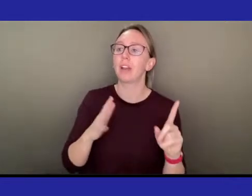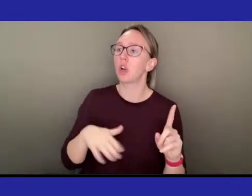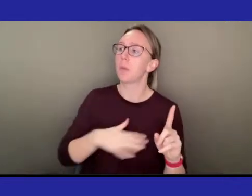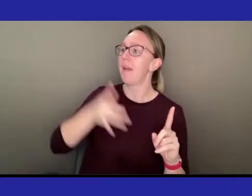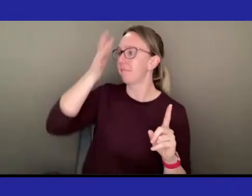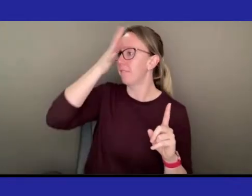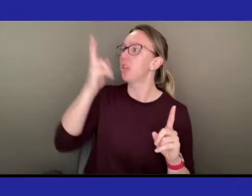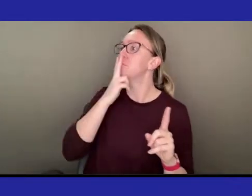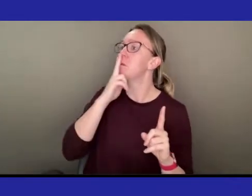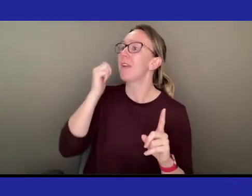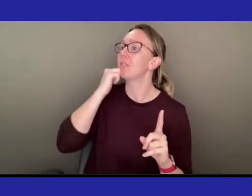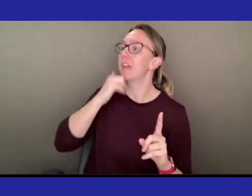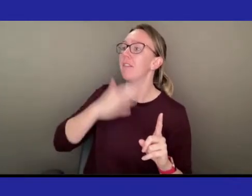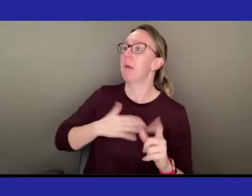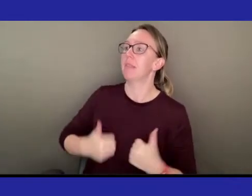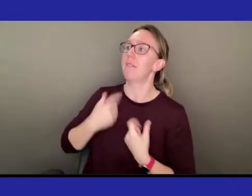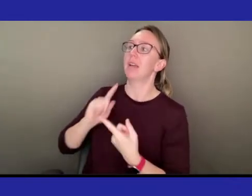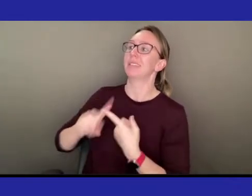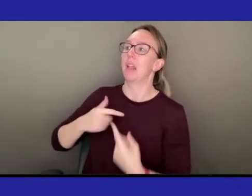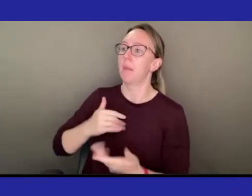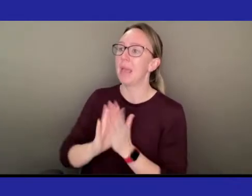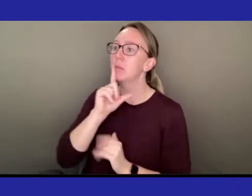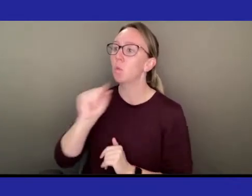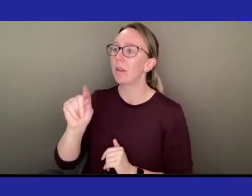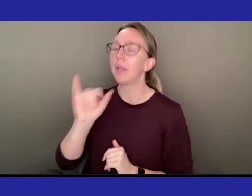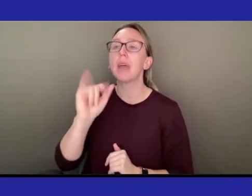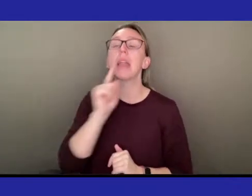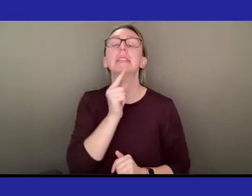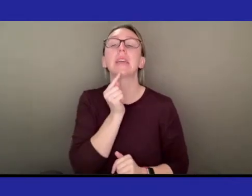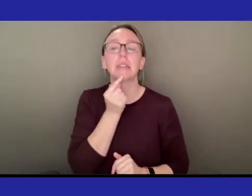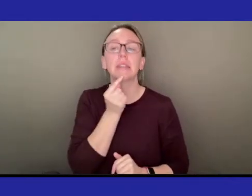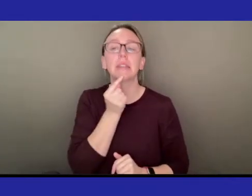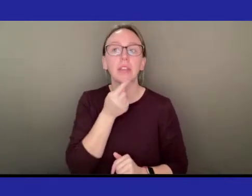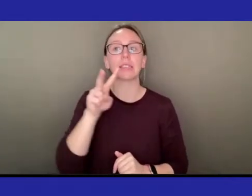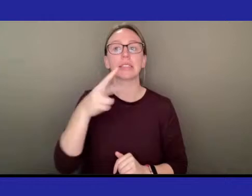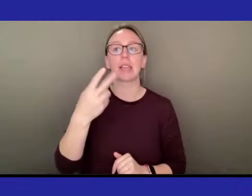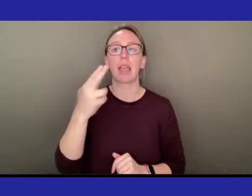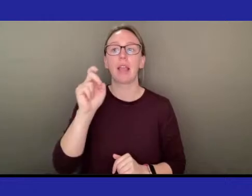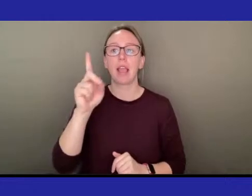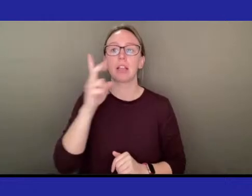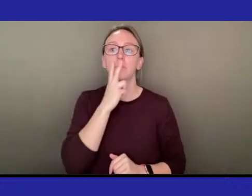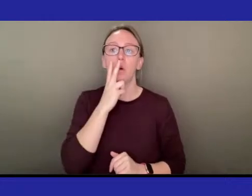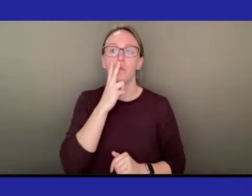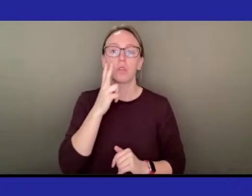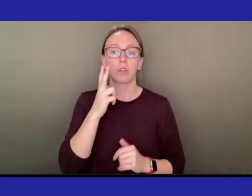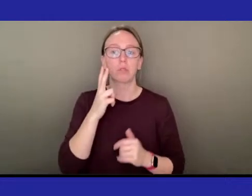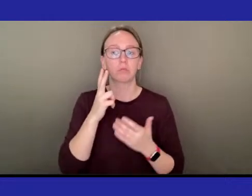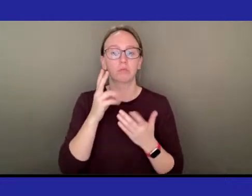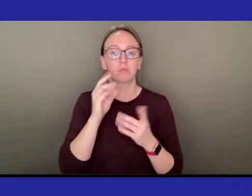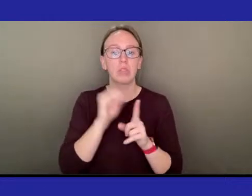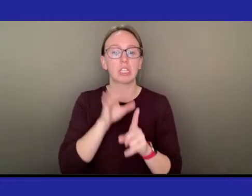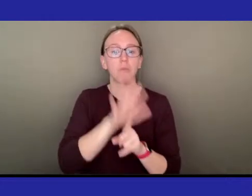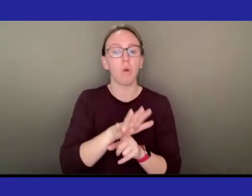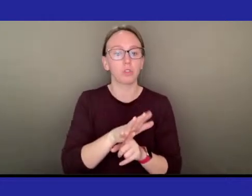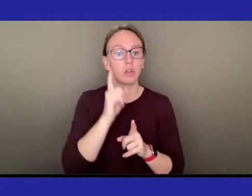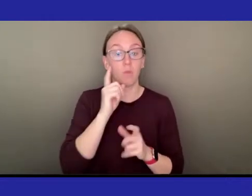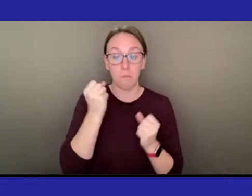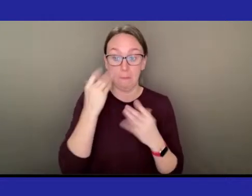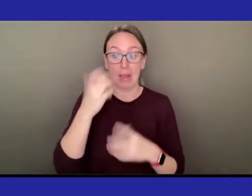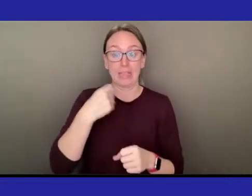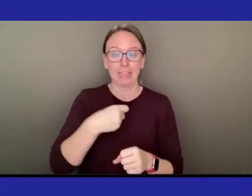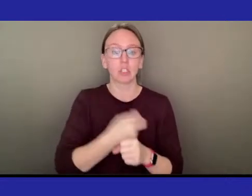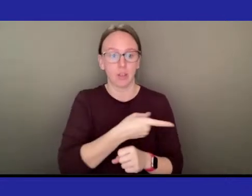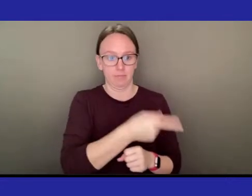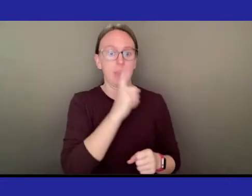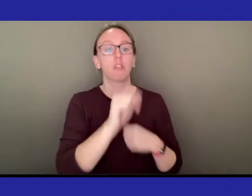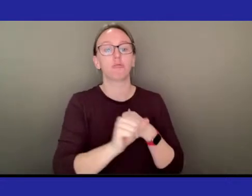That's significant, right? That's significant secondhand smoke exposure for a number of years. They're at risk for developing malignancy. So those are, patients that would